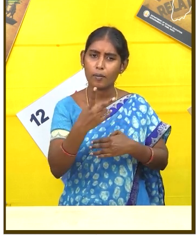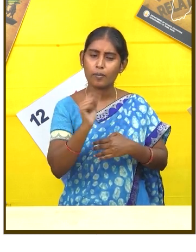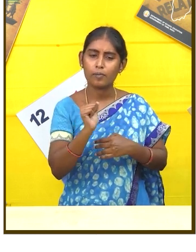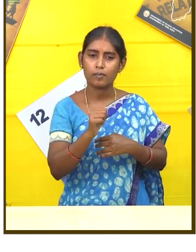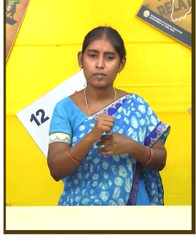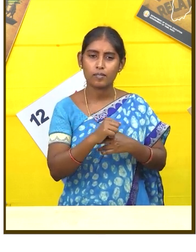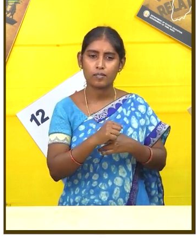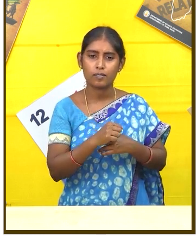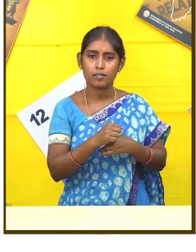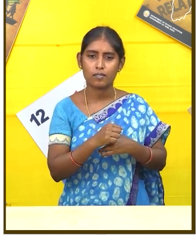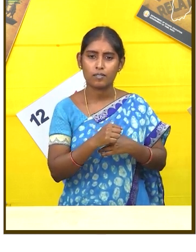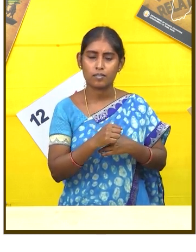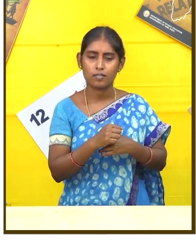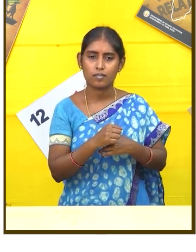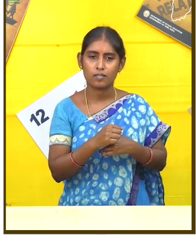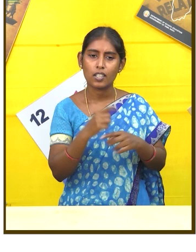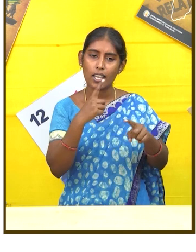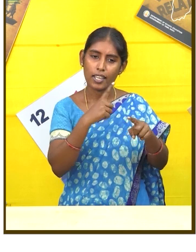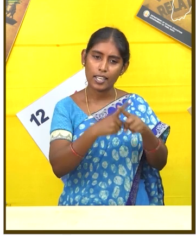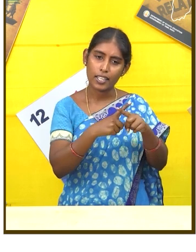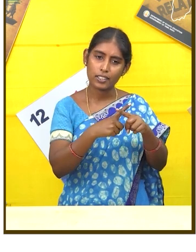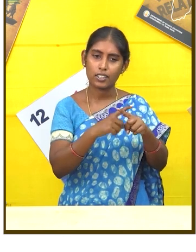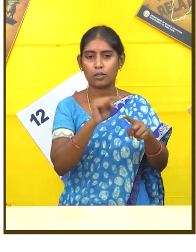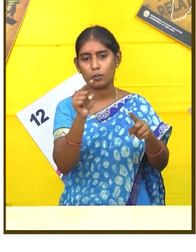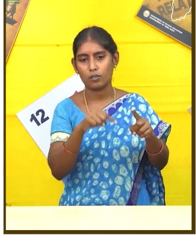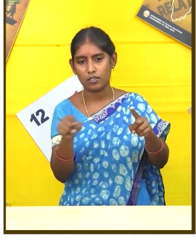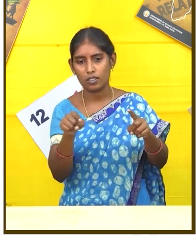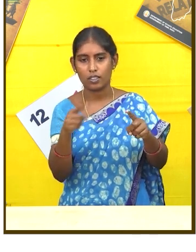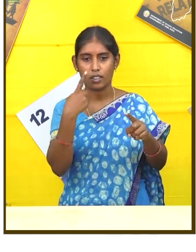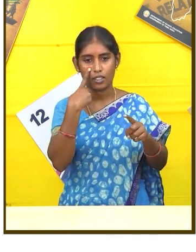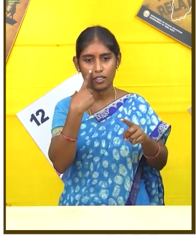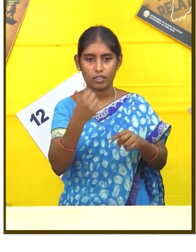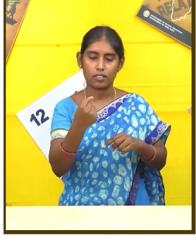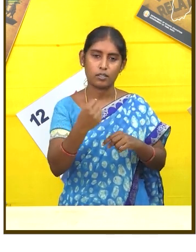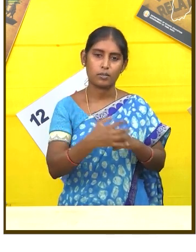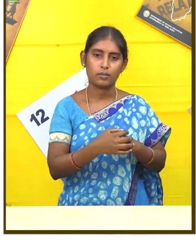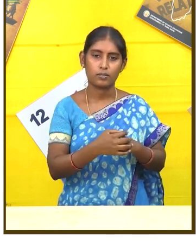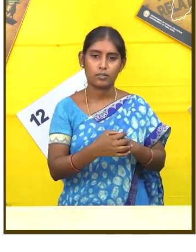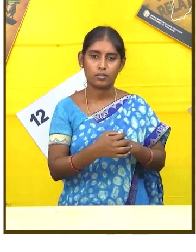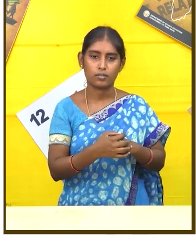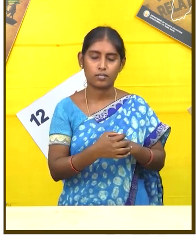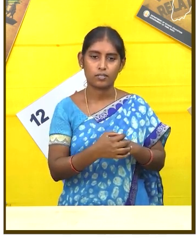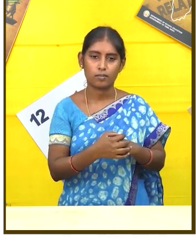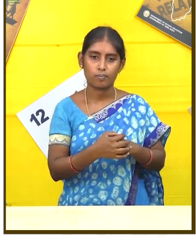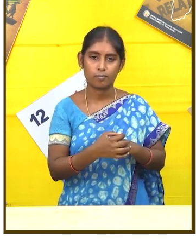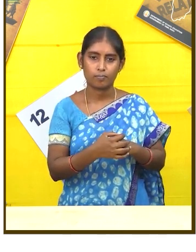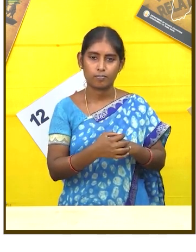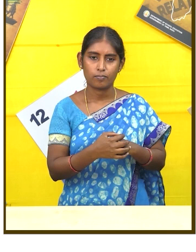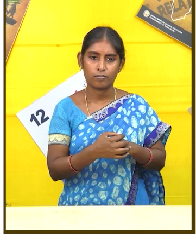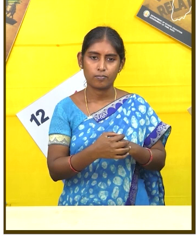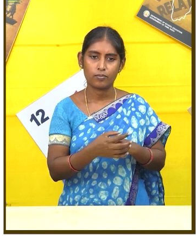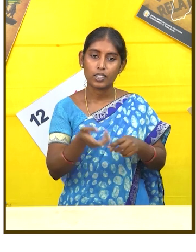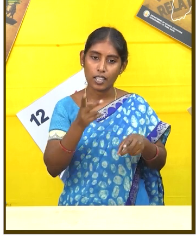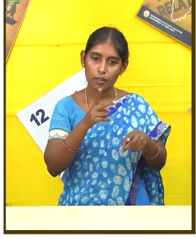what we have to do? This new equation contains the variable x and z. Again we have to make